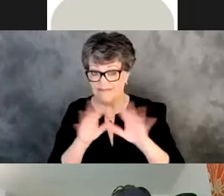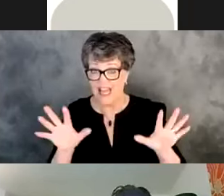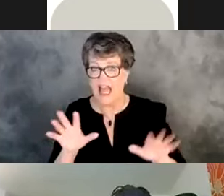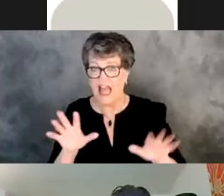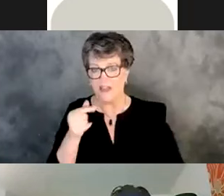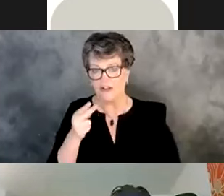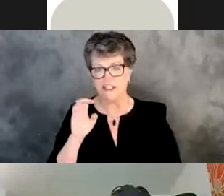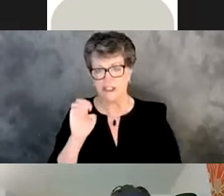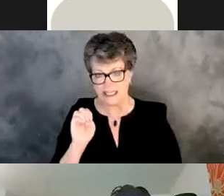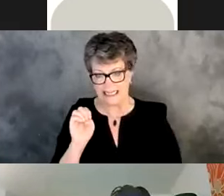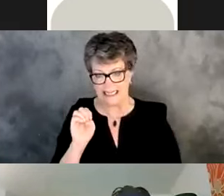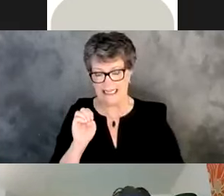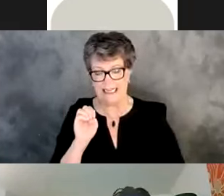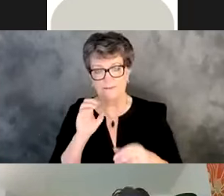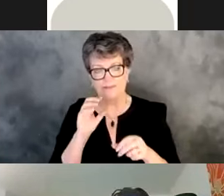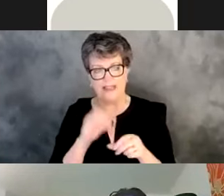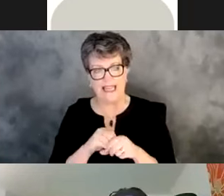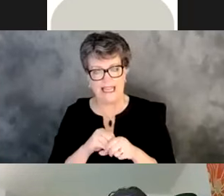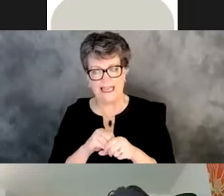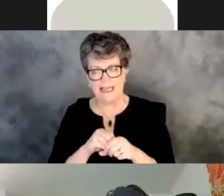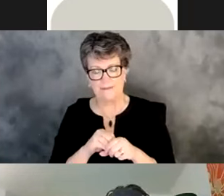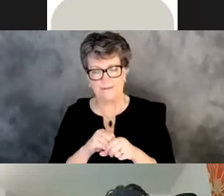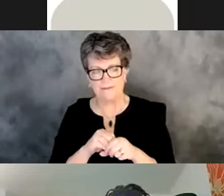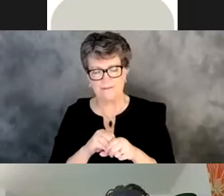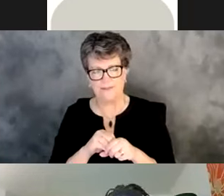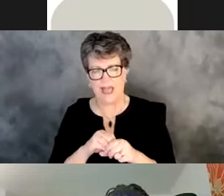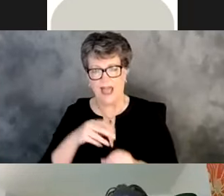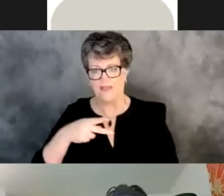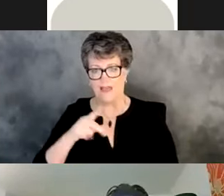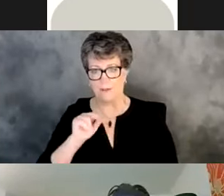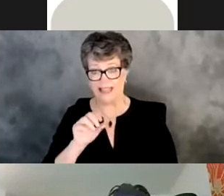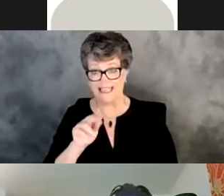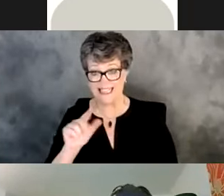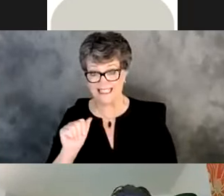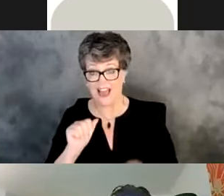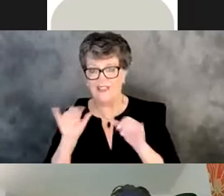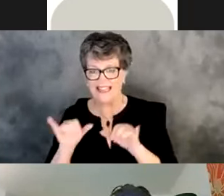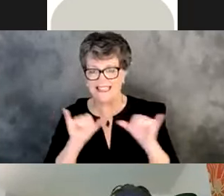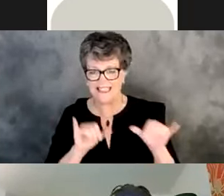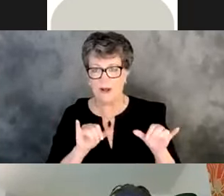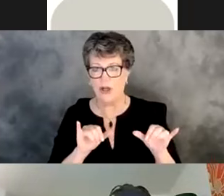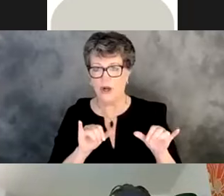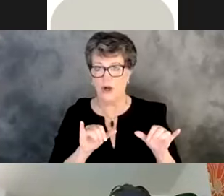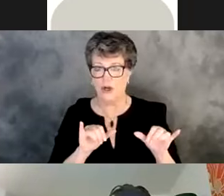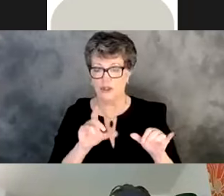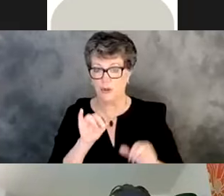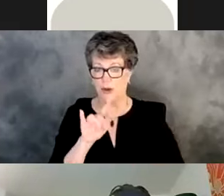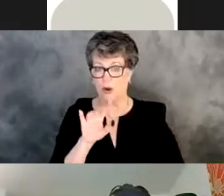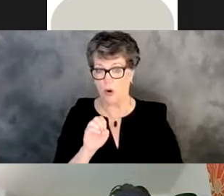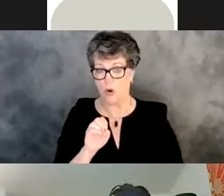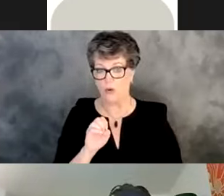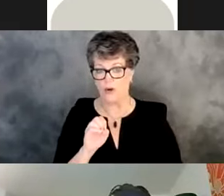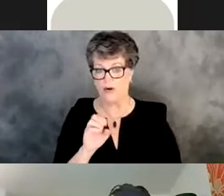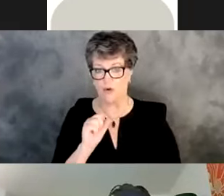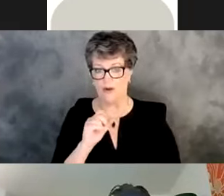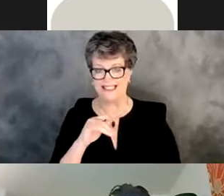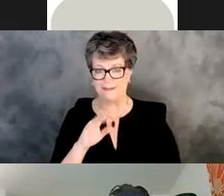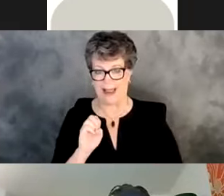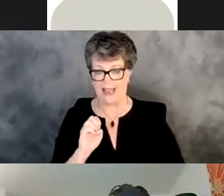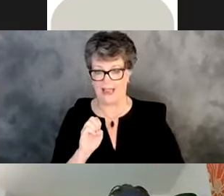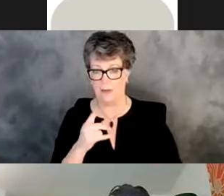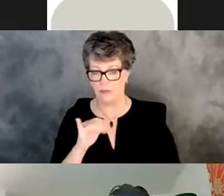gene in the placenta that's similar to the code for the spike protein. And